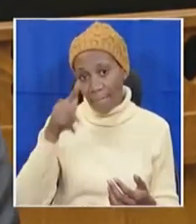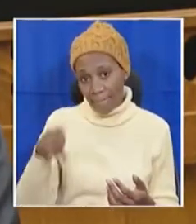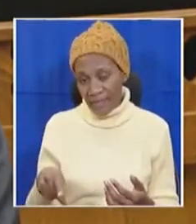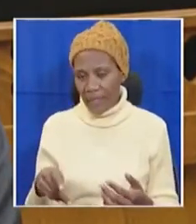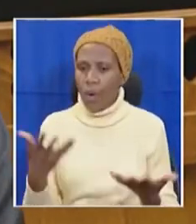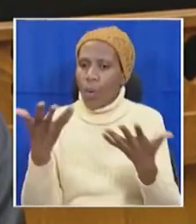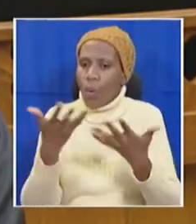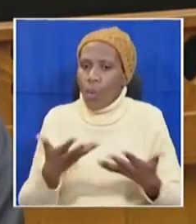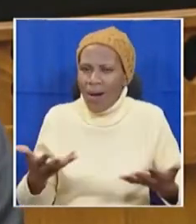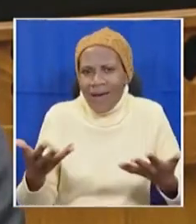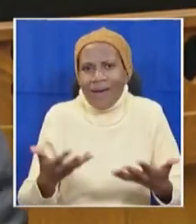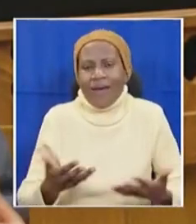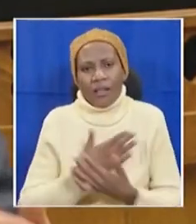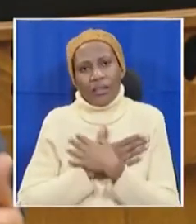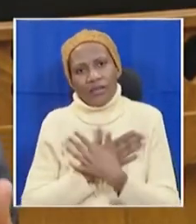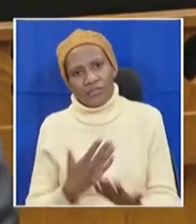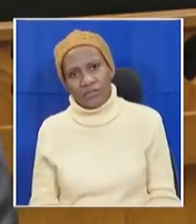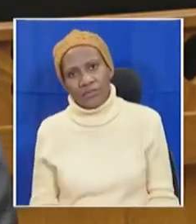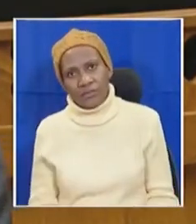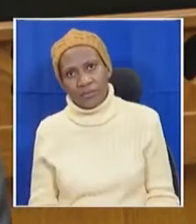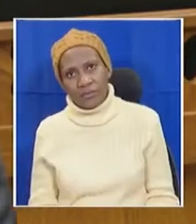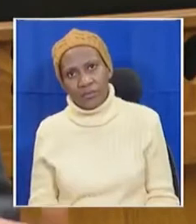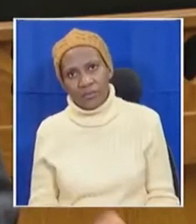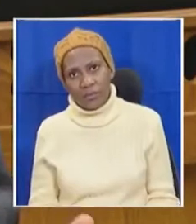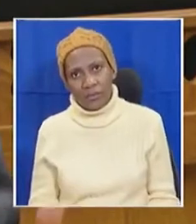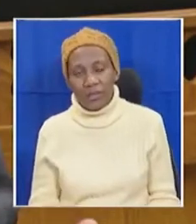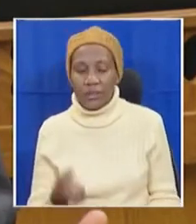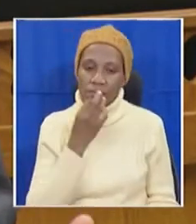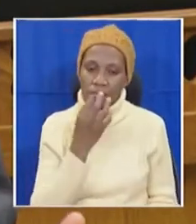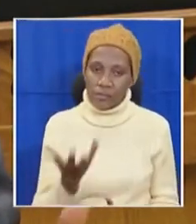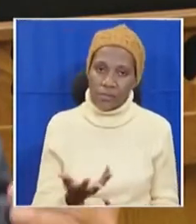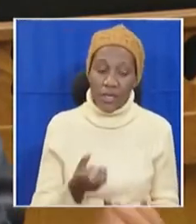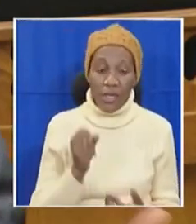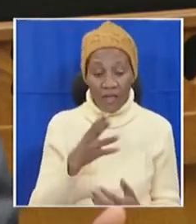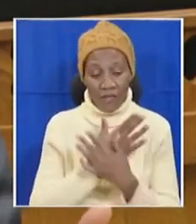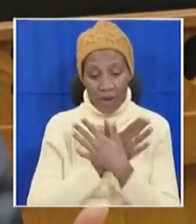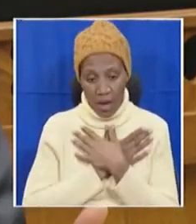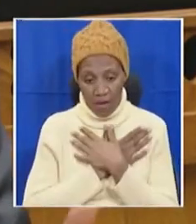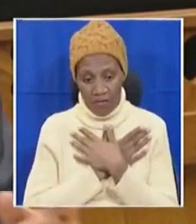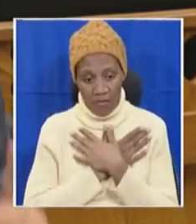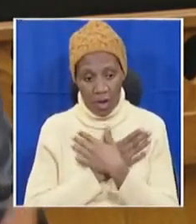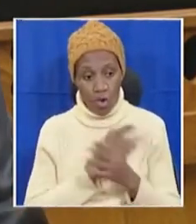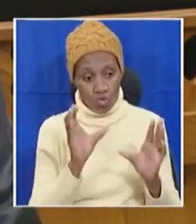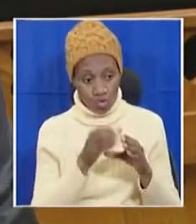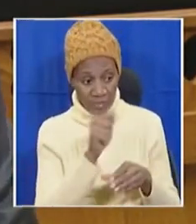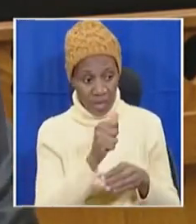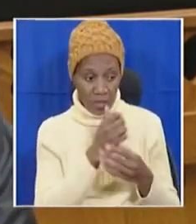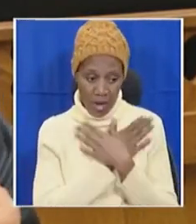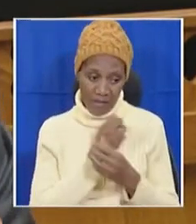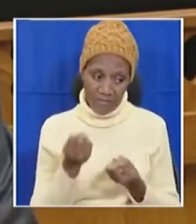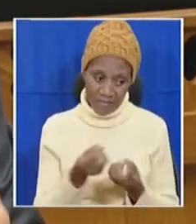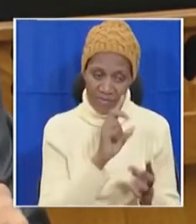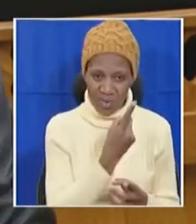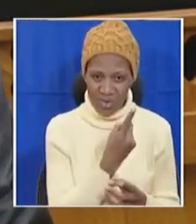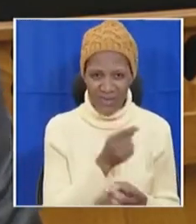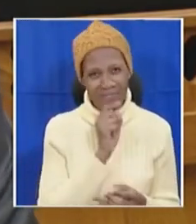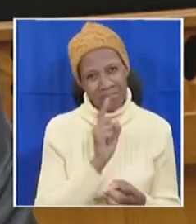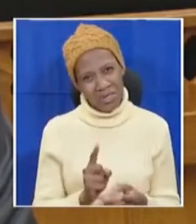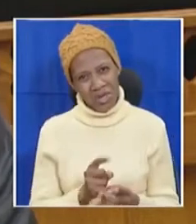love?" And their lyrics is, if you only have love for your own race, then you only have space